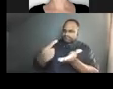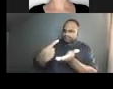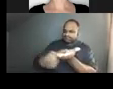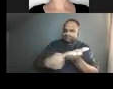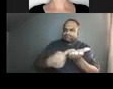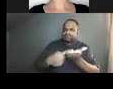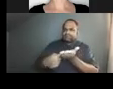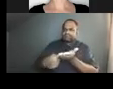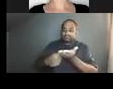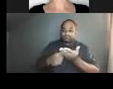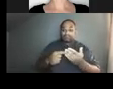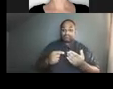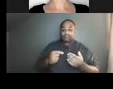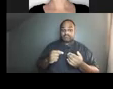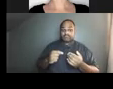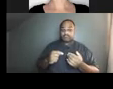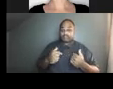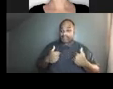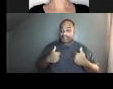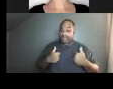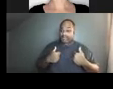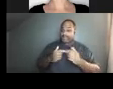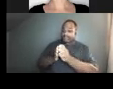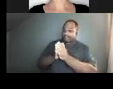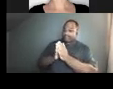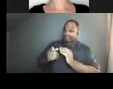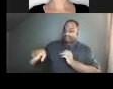festival. For example, I was asked by